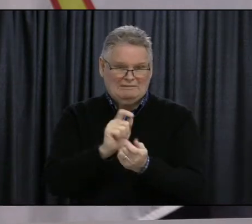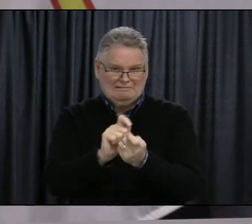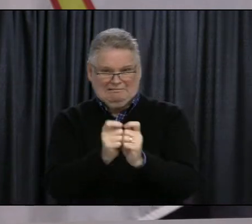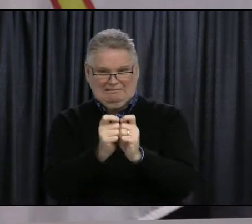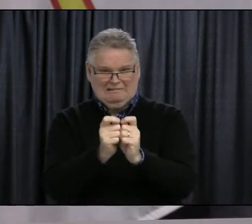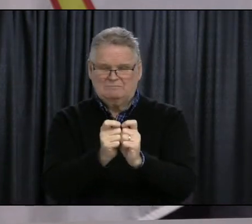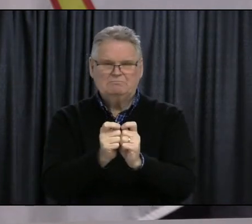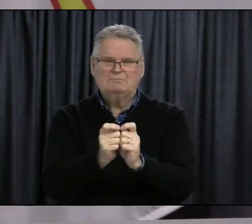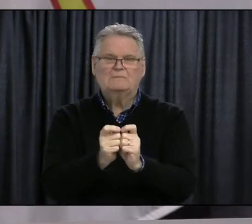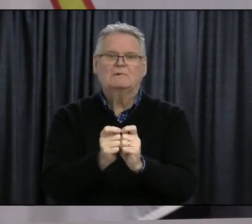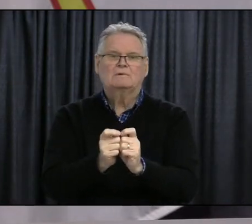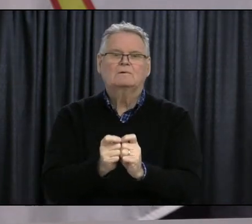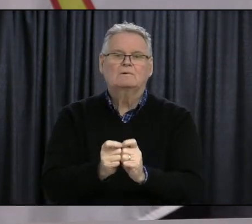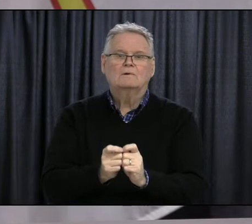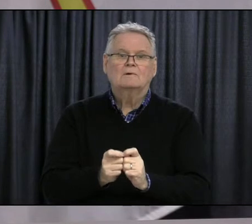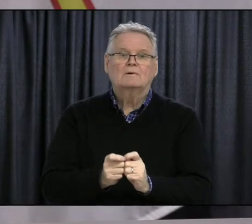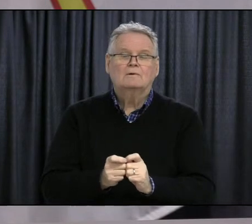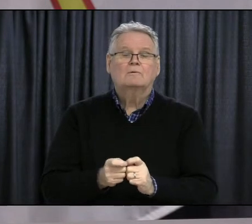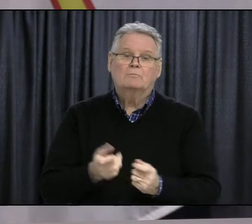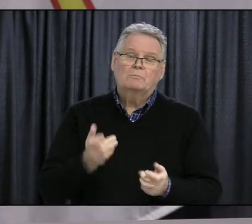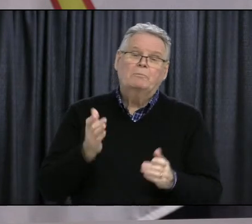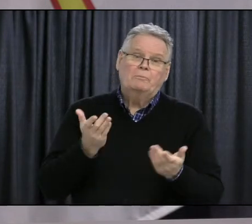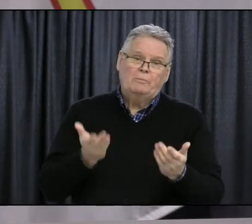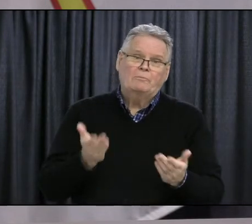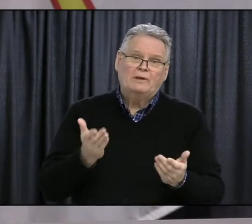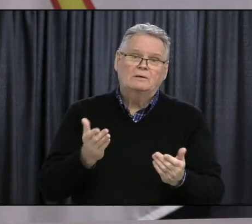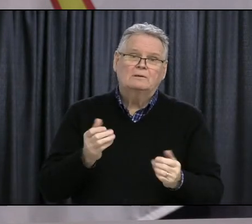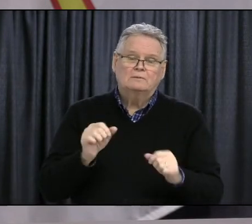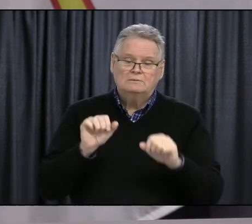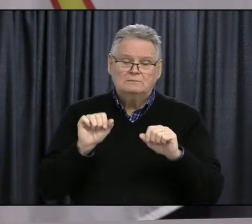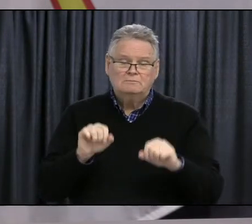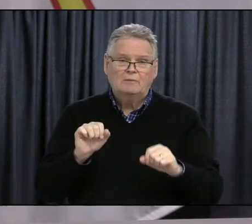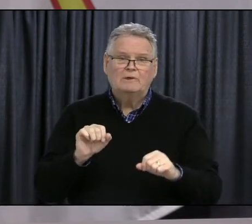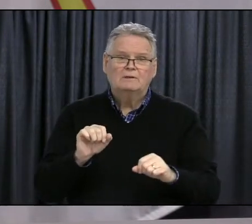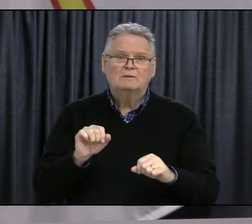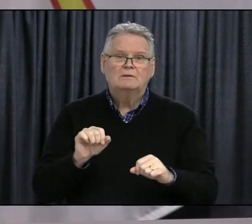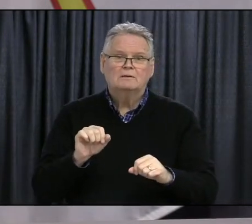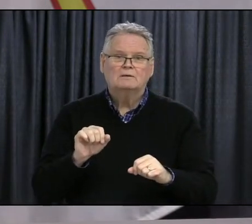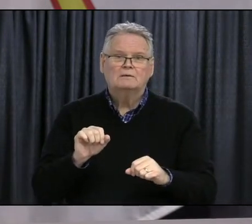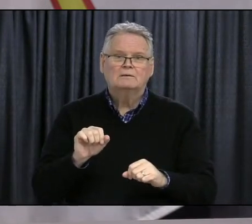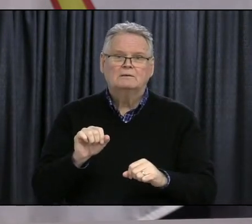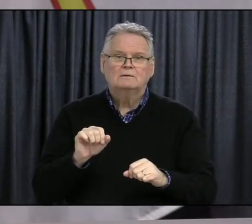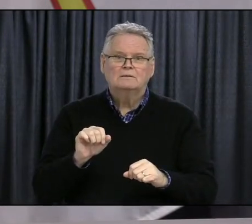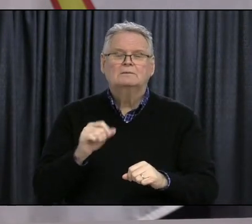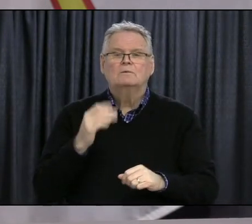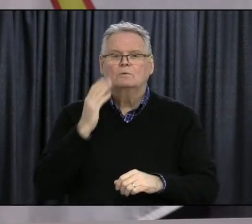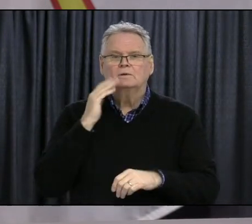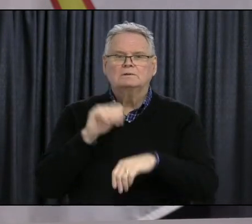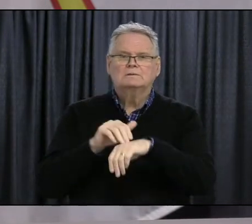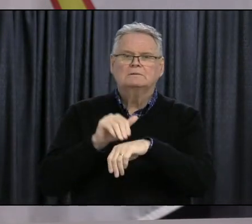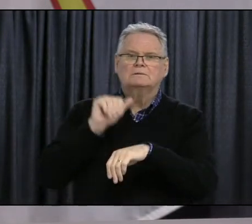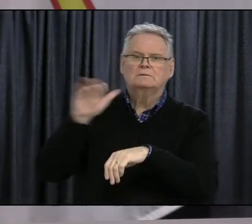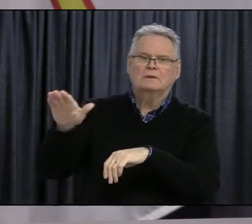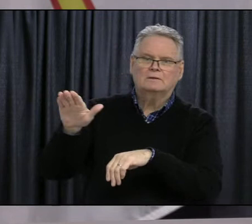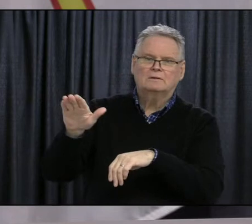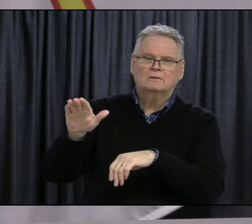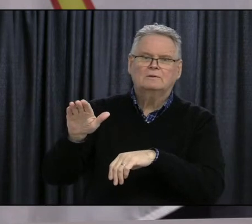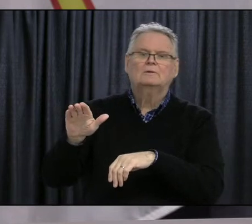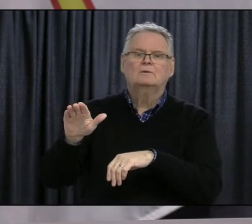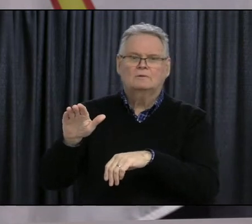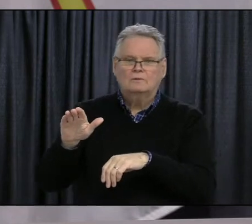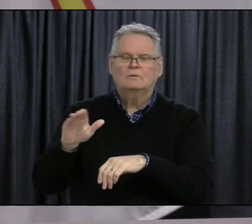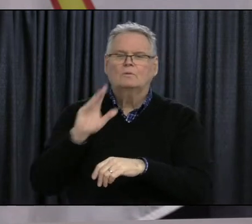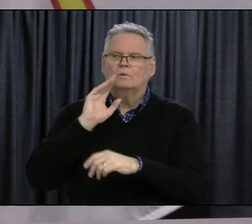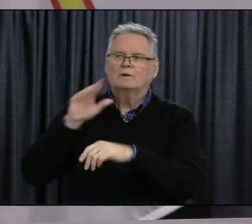had concerns that that was the case, certainly we can get a quick turnaround time. At the moment, we don't really have